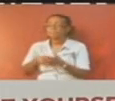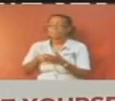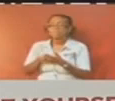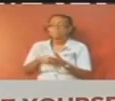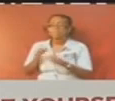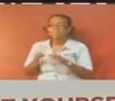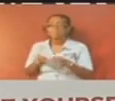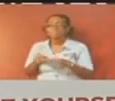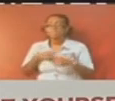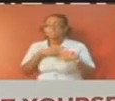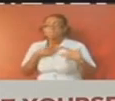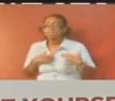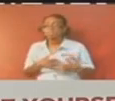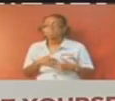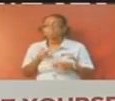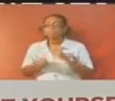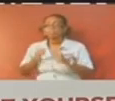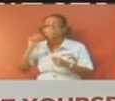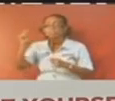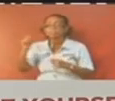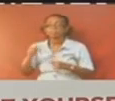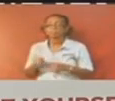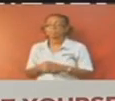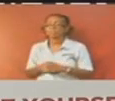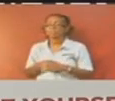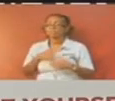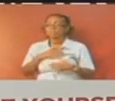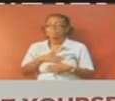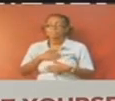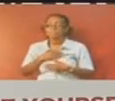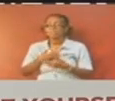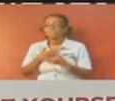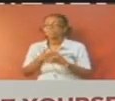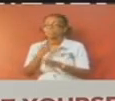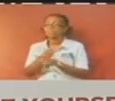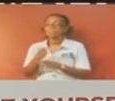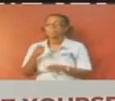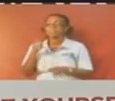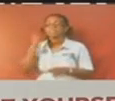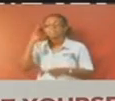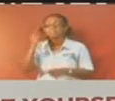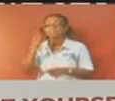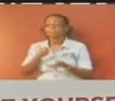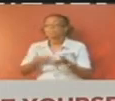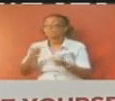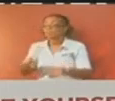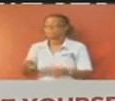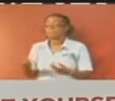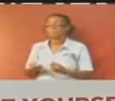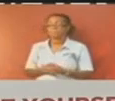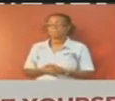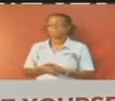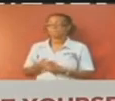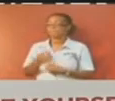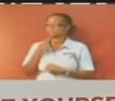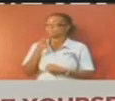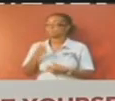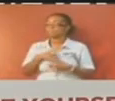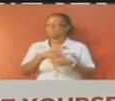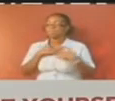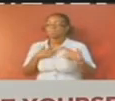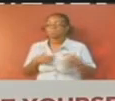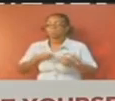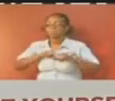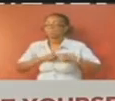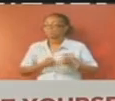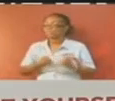It goes on to say, as the man at the helm, this is understandably heartbreaking, Minister Dyal Singh above all carries